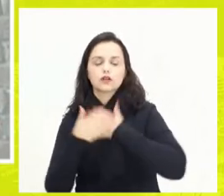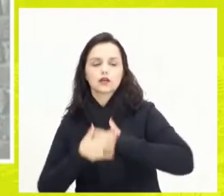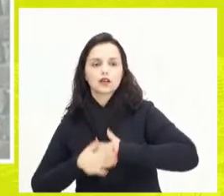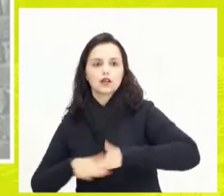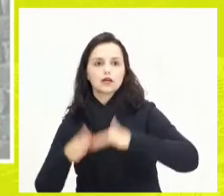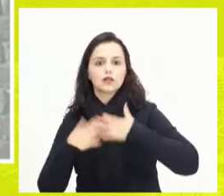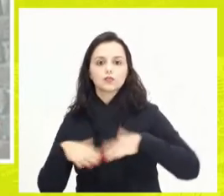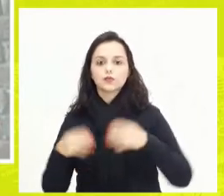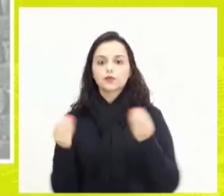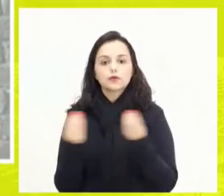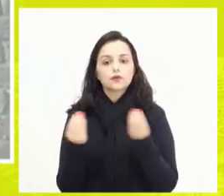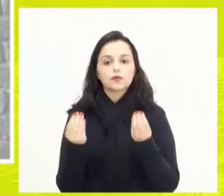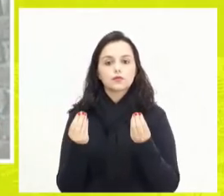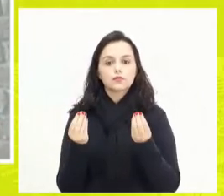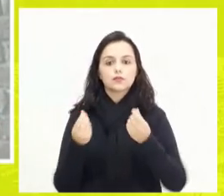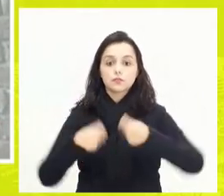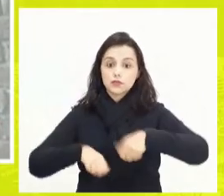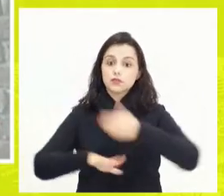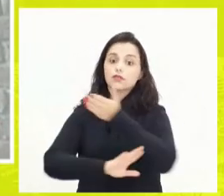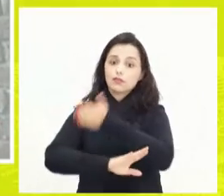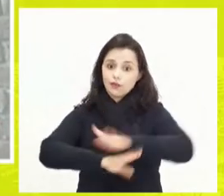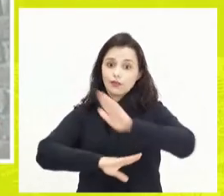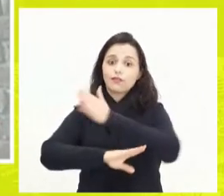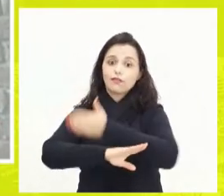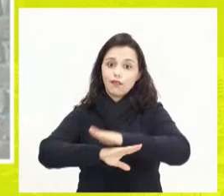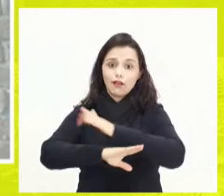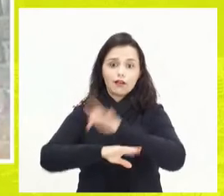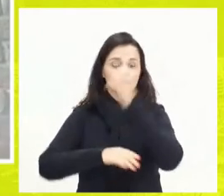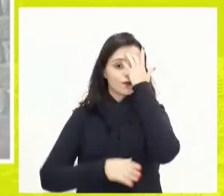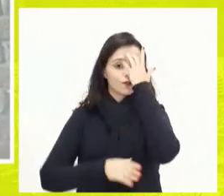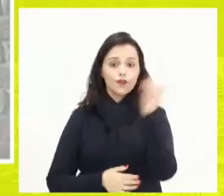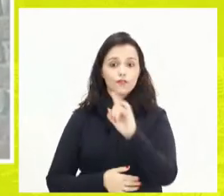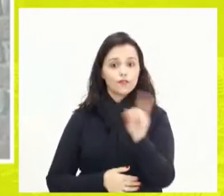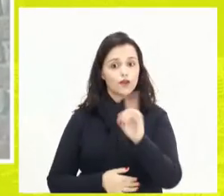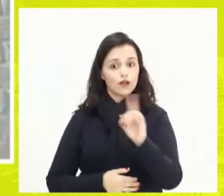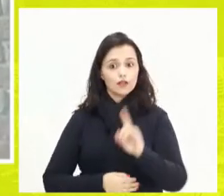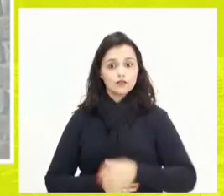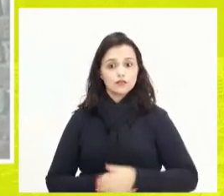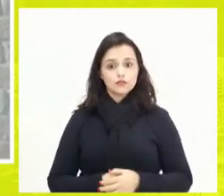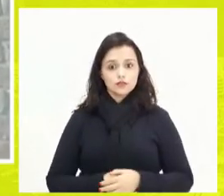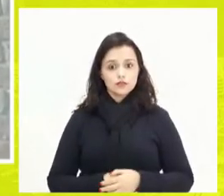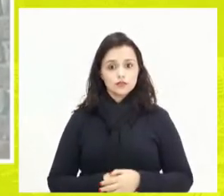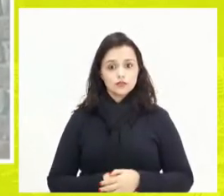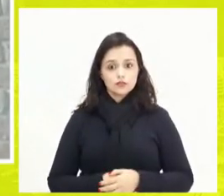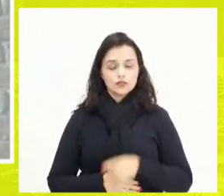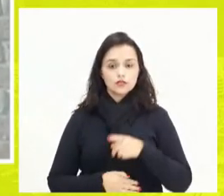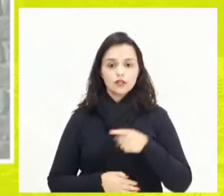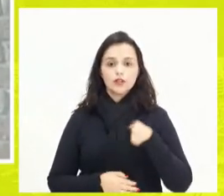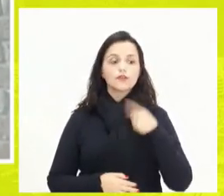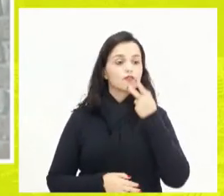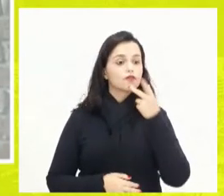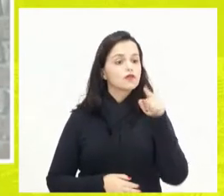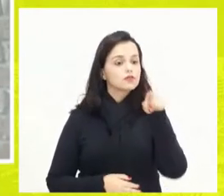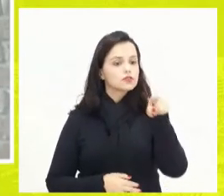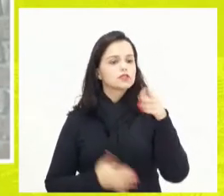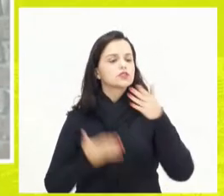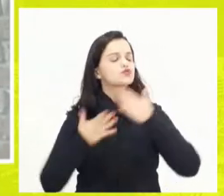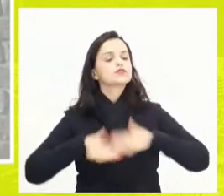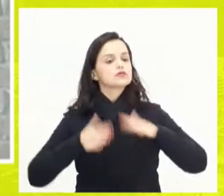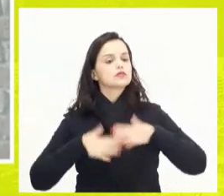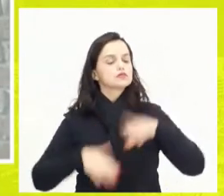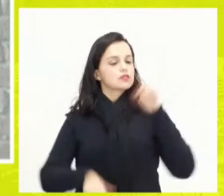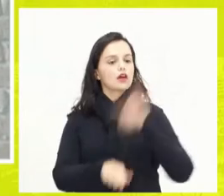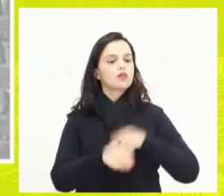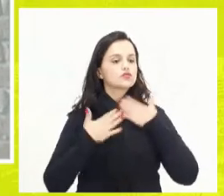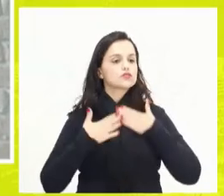off even for that we need practice it's not easy to just say take a day off